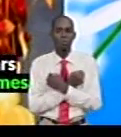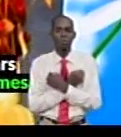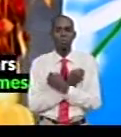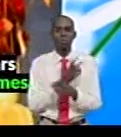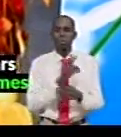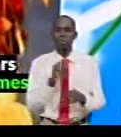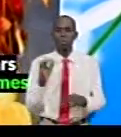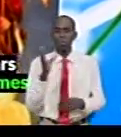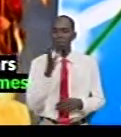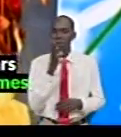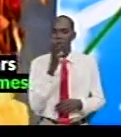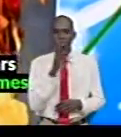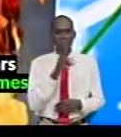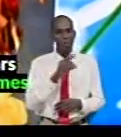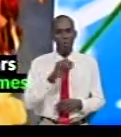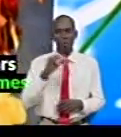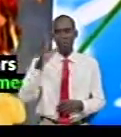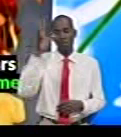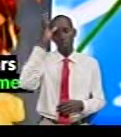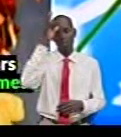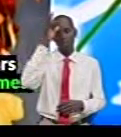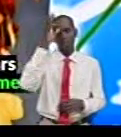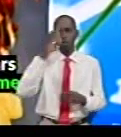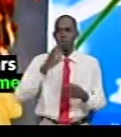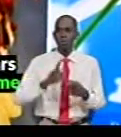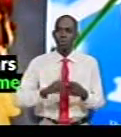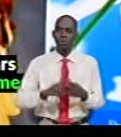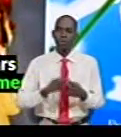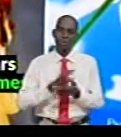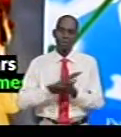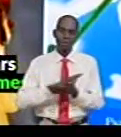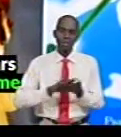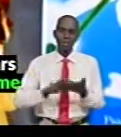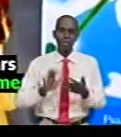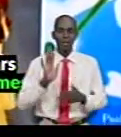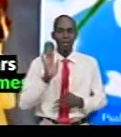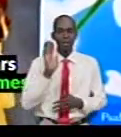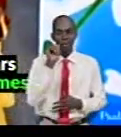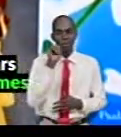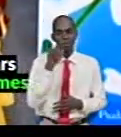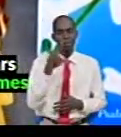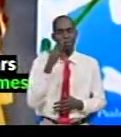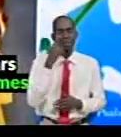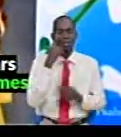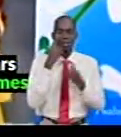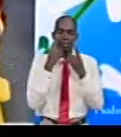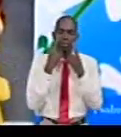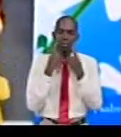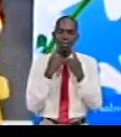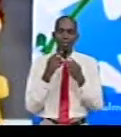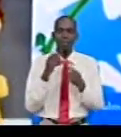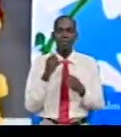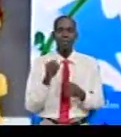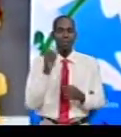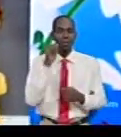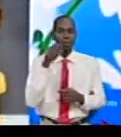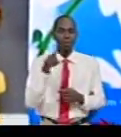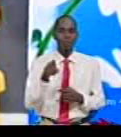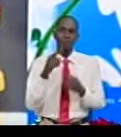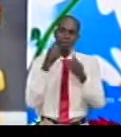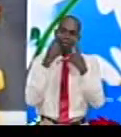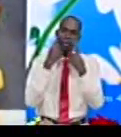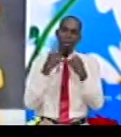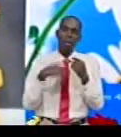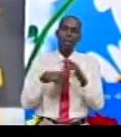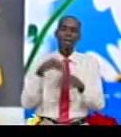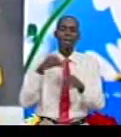love, no mother or father to wipe away her tears. She cries out in